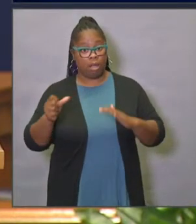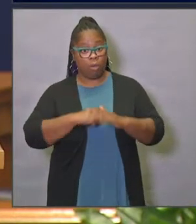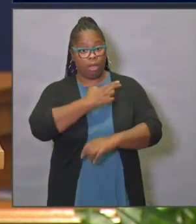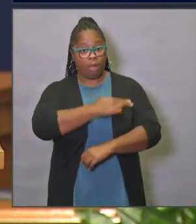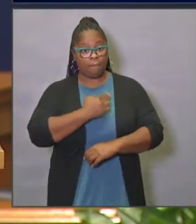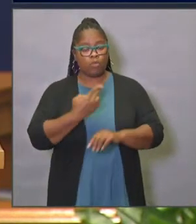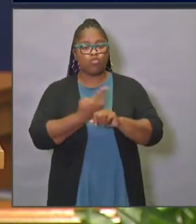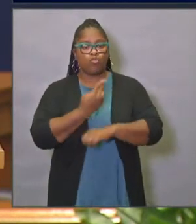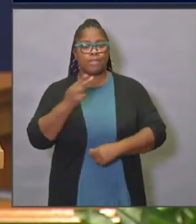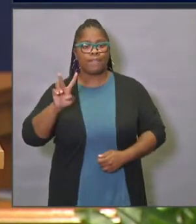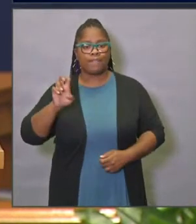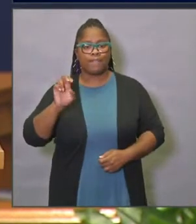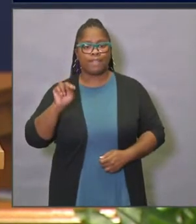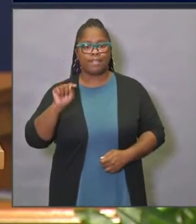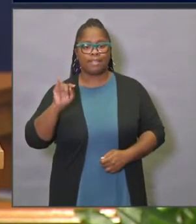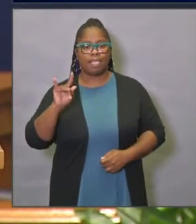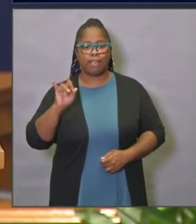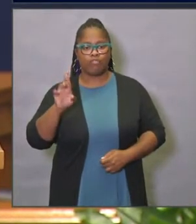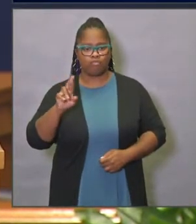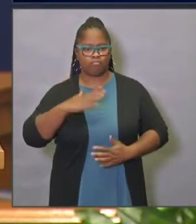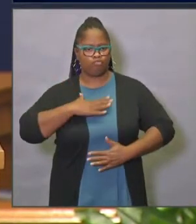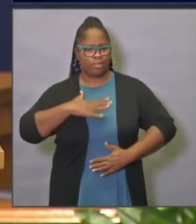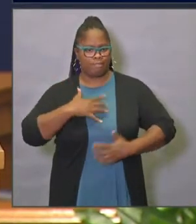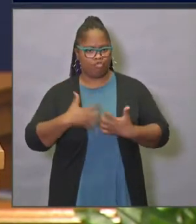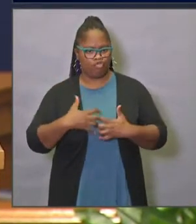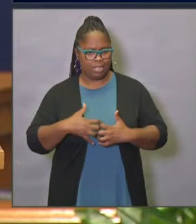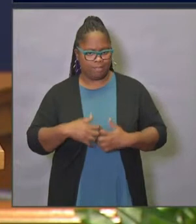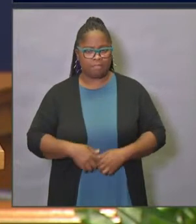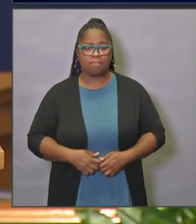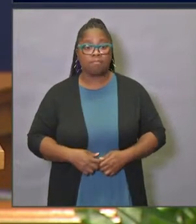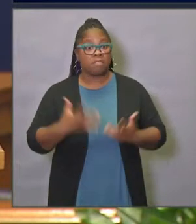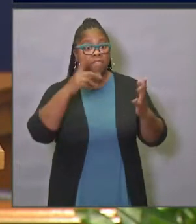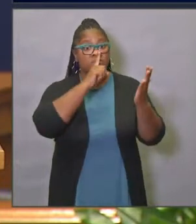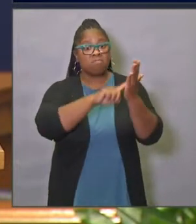are on ventilators. We have investigated a total of